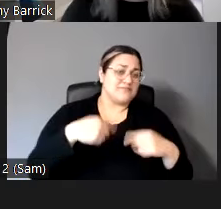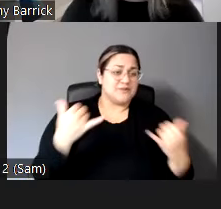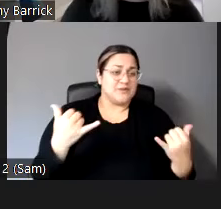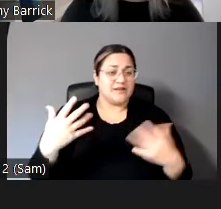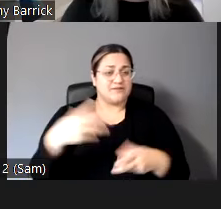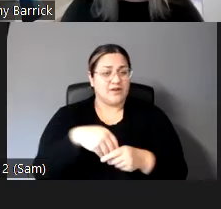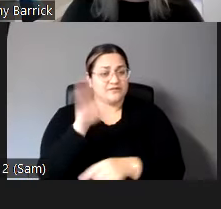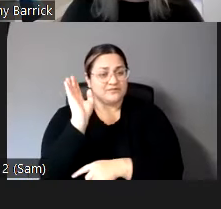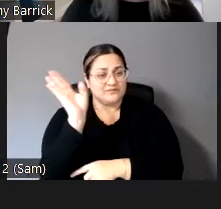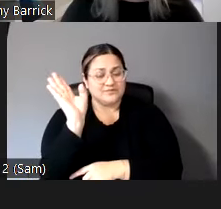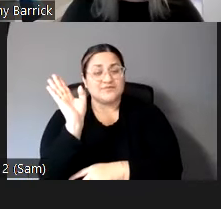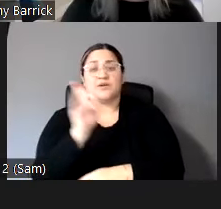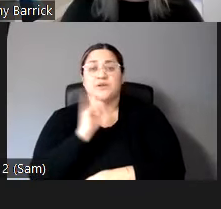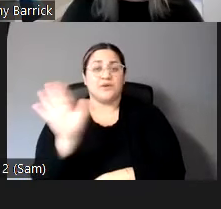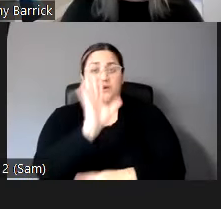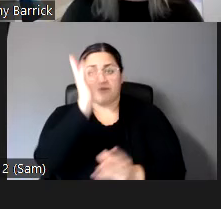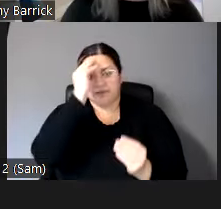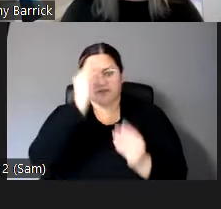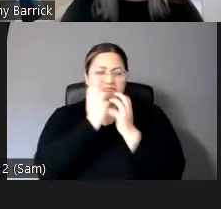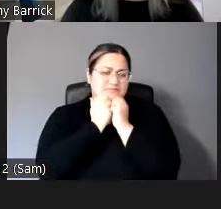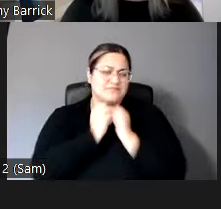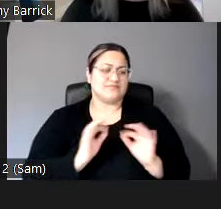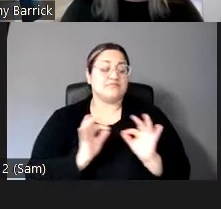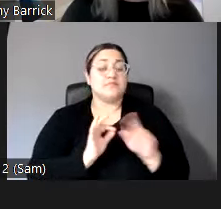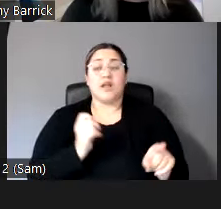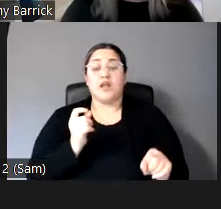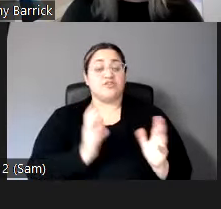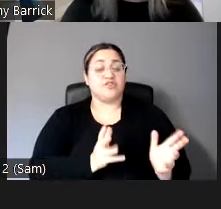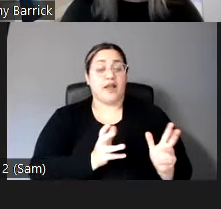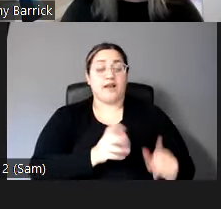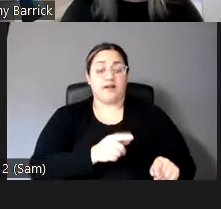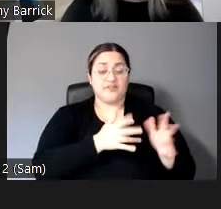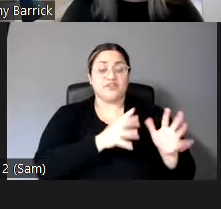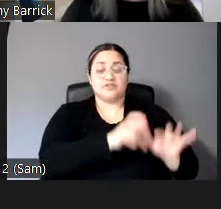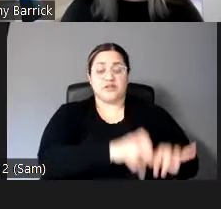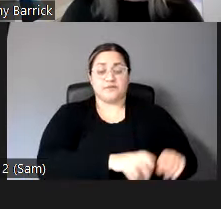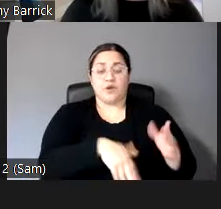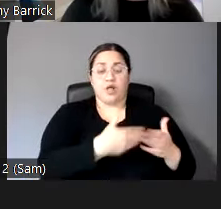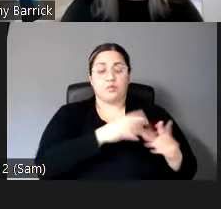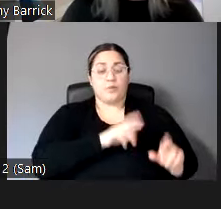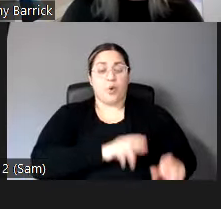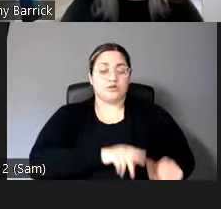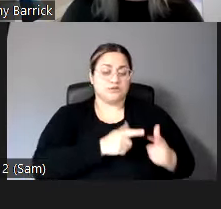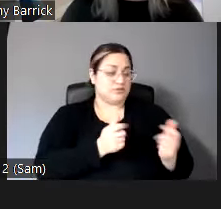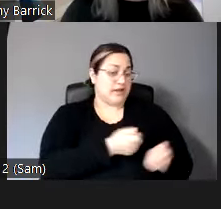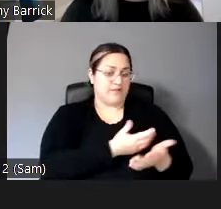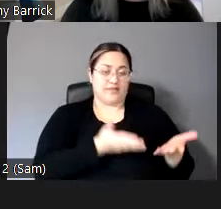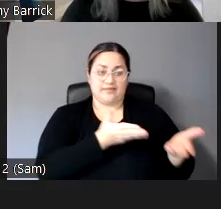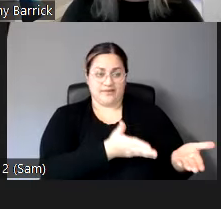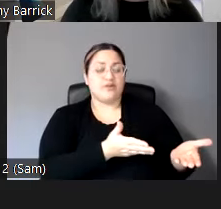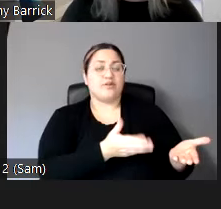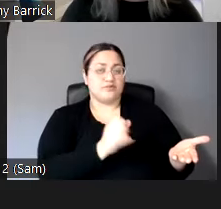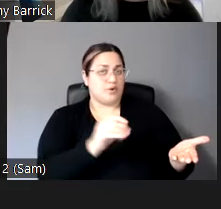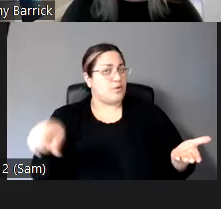all the information that you've shared, the reports. I did put them in the chat box for people to access and look at, to read